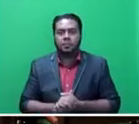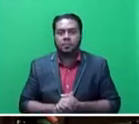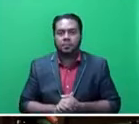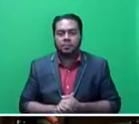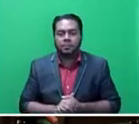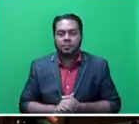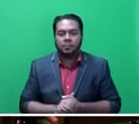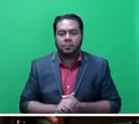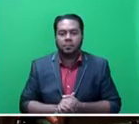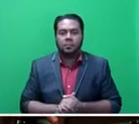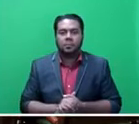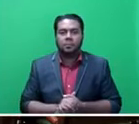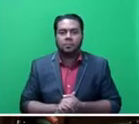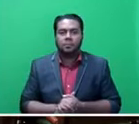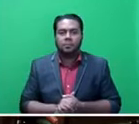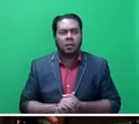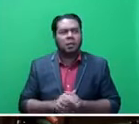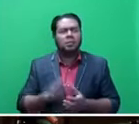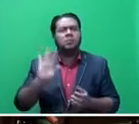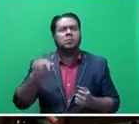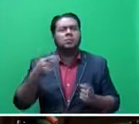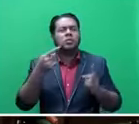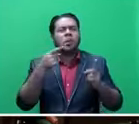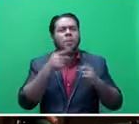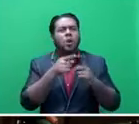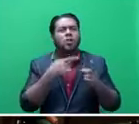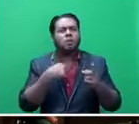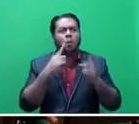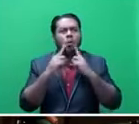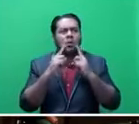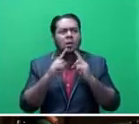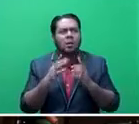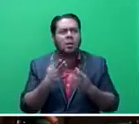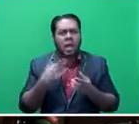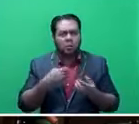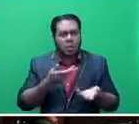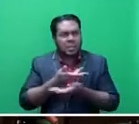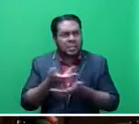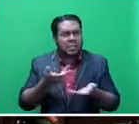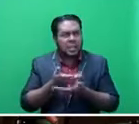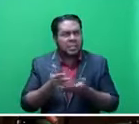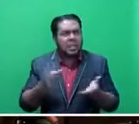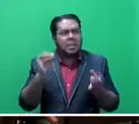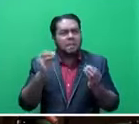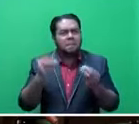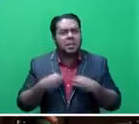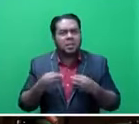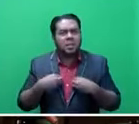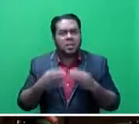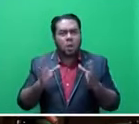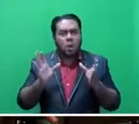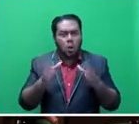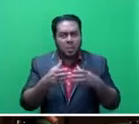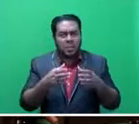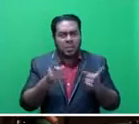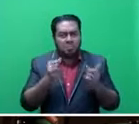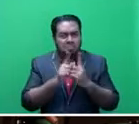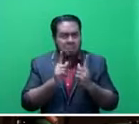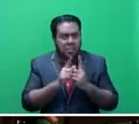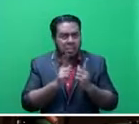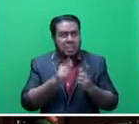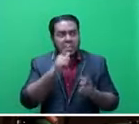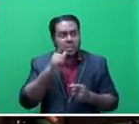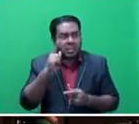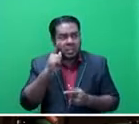Just a point of order and clarification. As discussed in the business committee meeting yesterday, we had said that